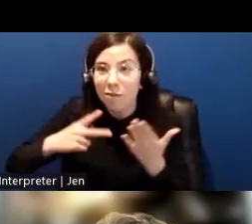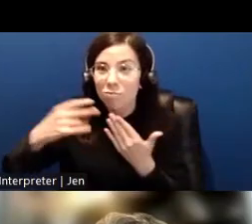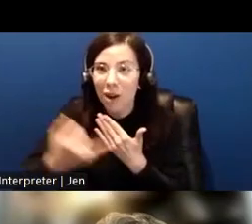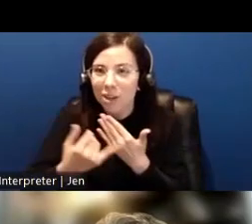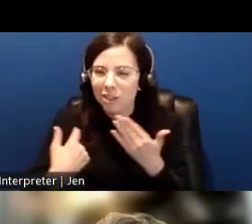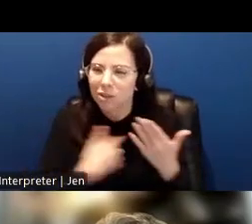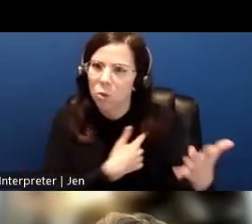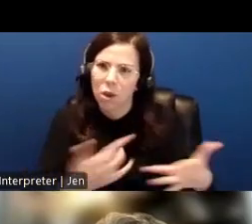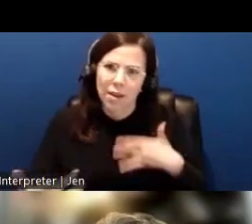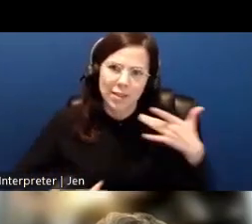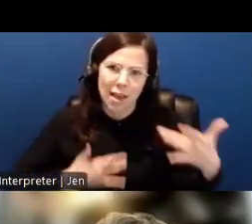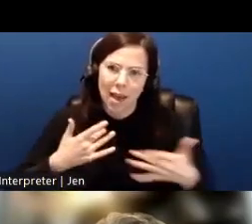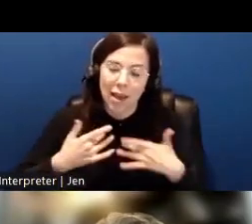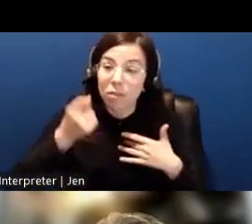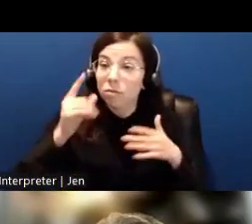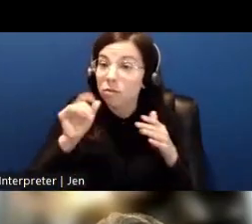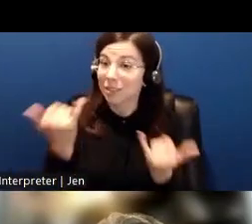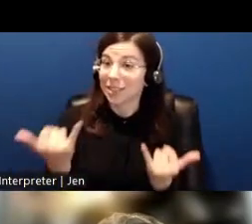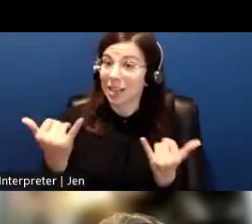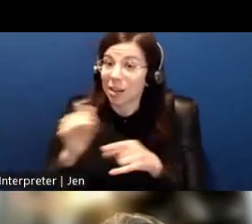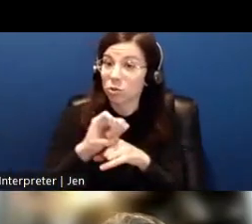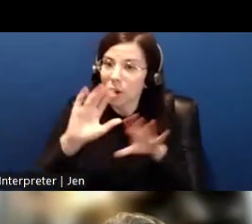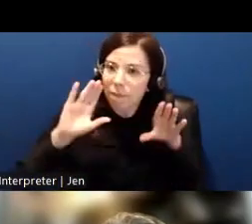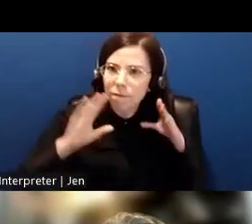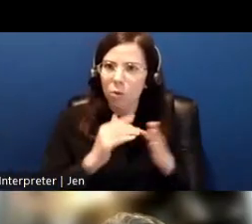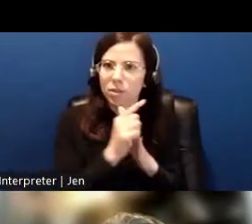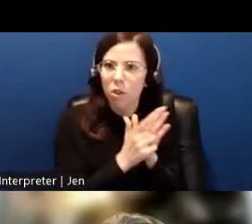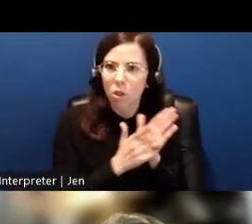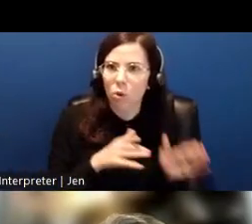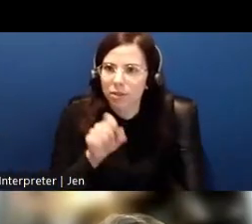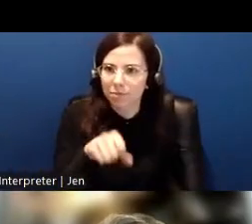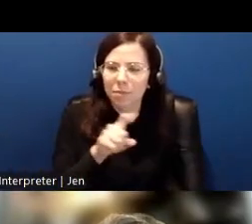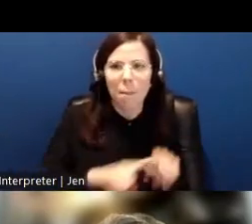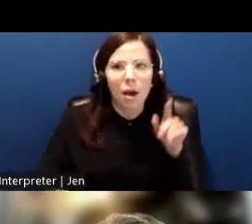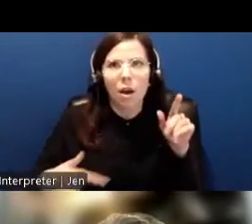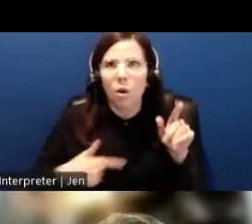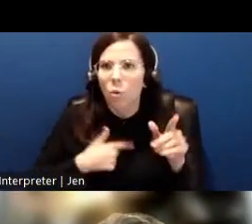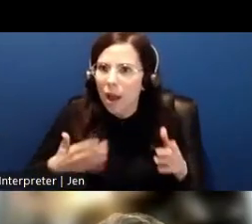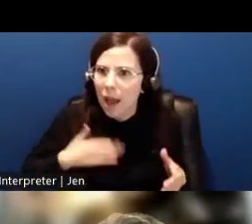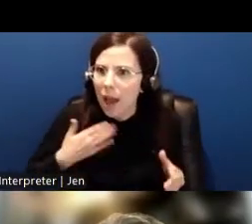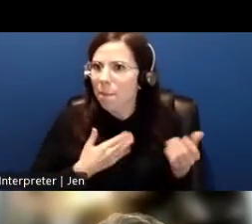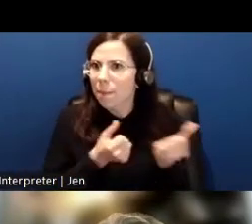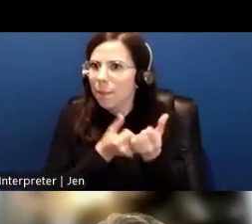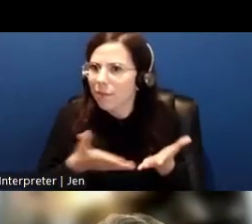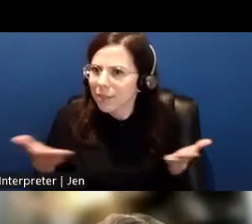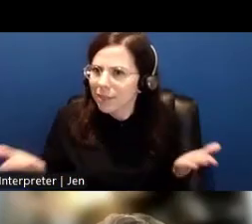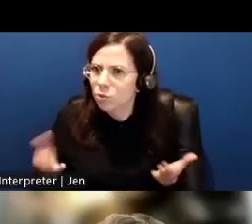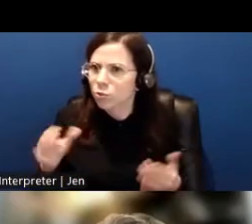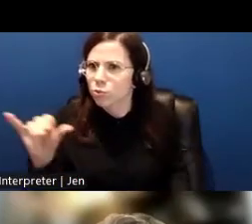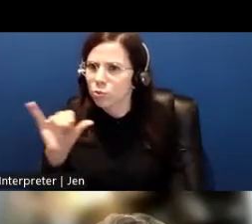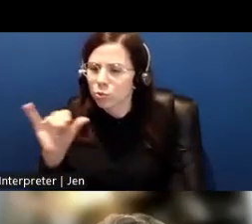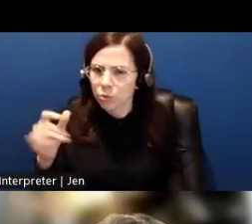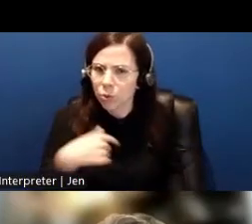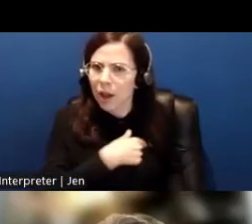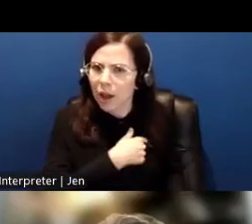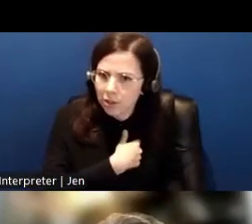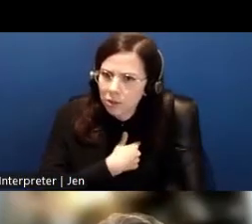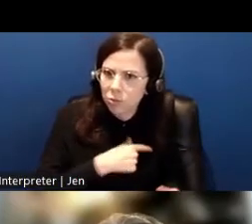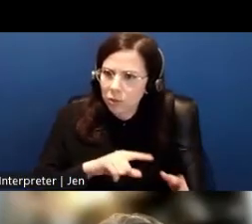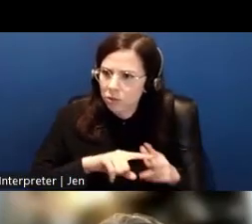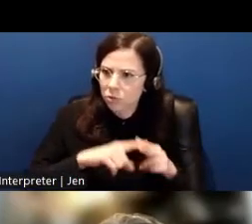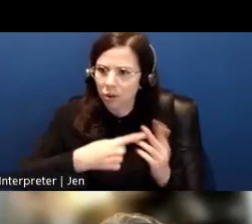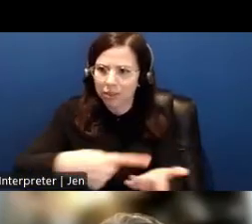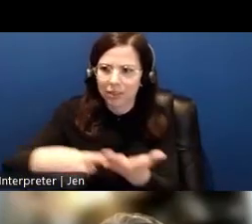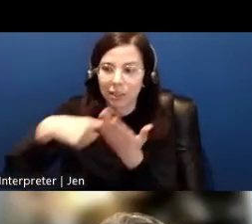is really lawyer focused, but we're also really grateful to have the advocates on the line with us as we move into this space, because